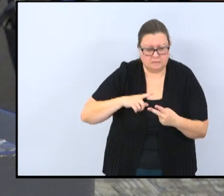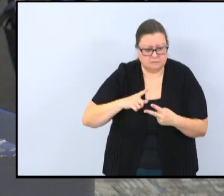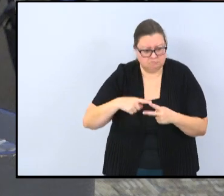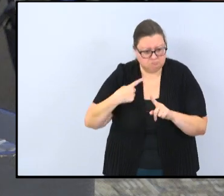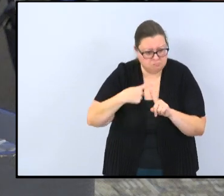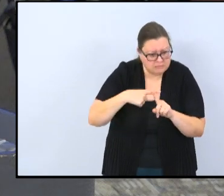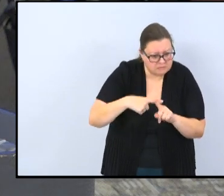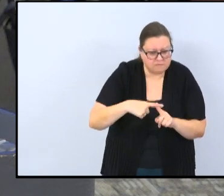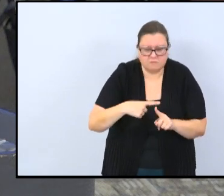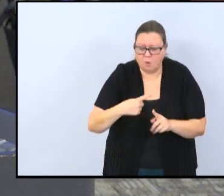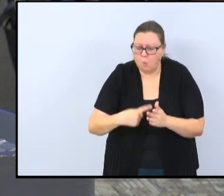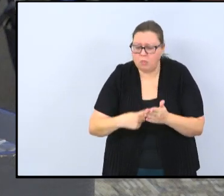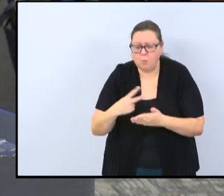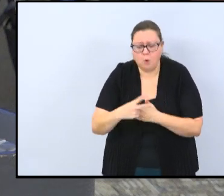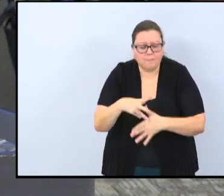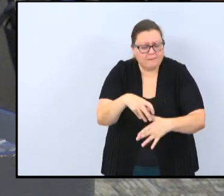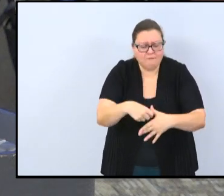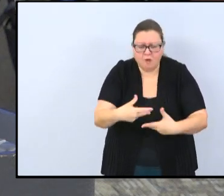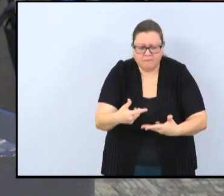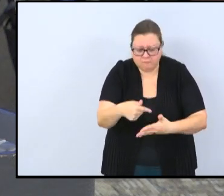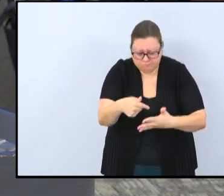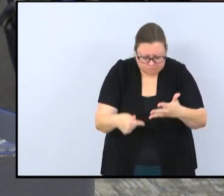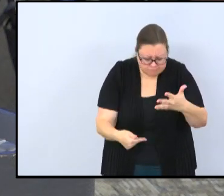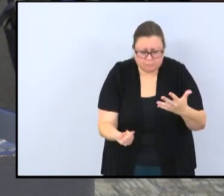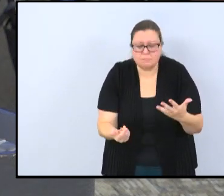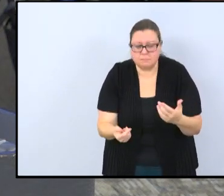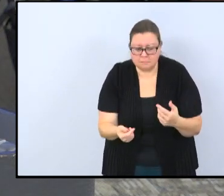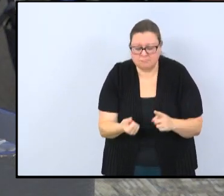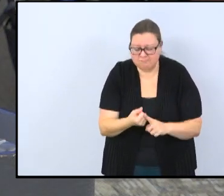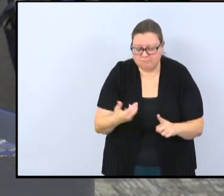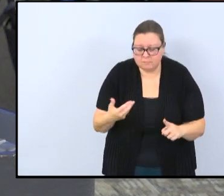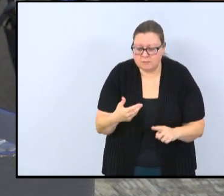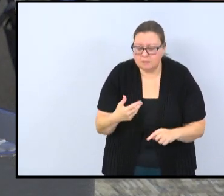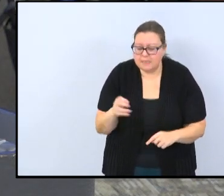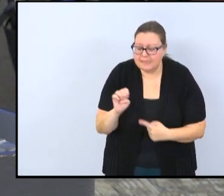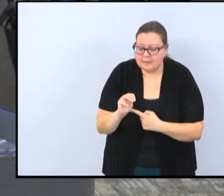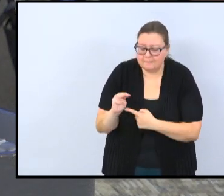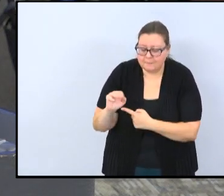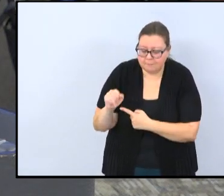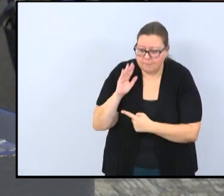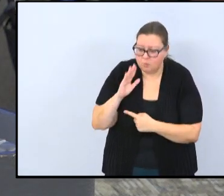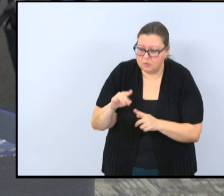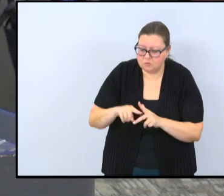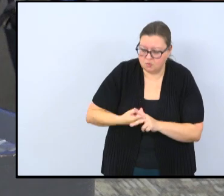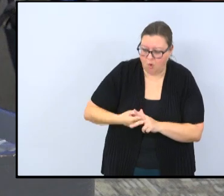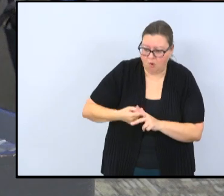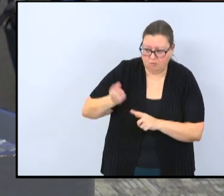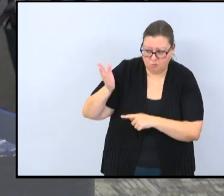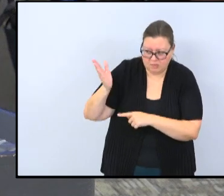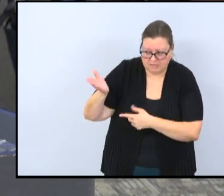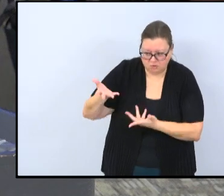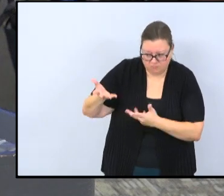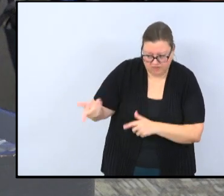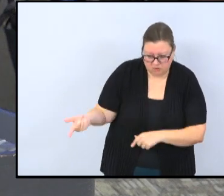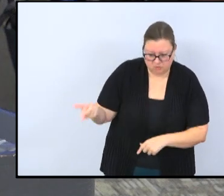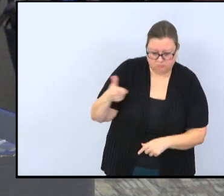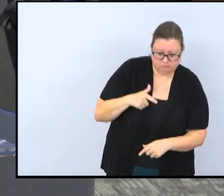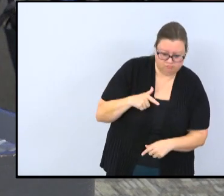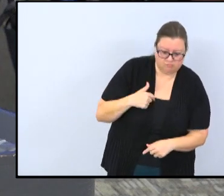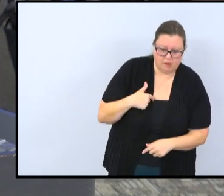as far as the program. We're going to have, like we said, EMA is going to kick off the presentation, and then I'll jump